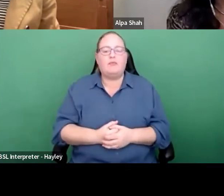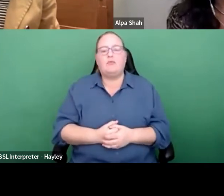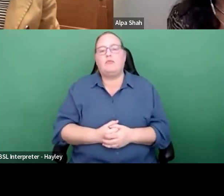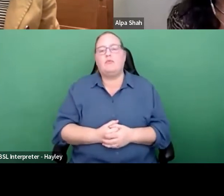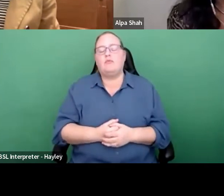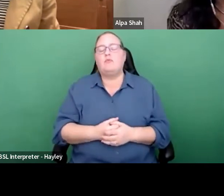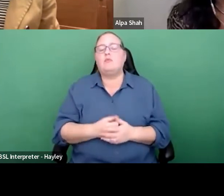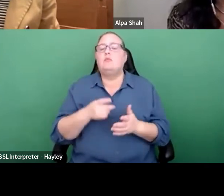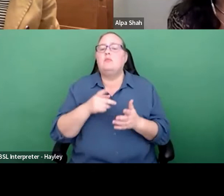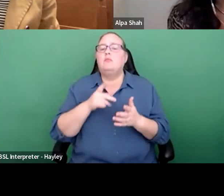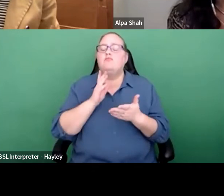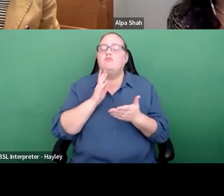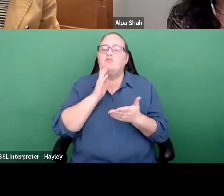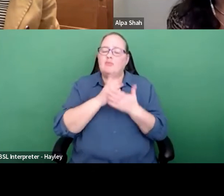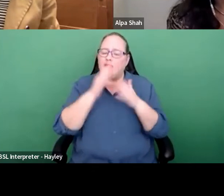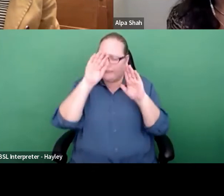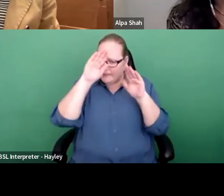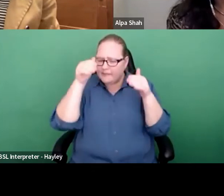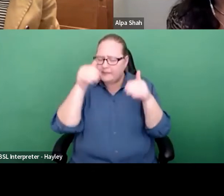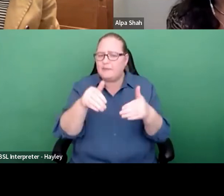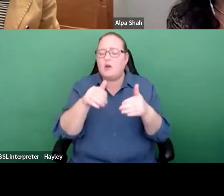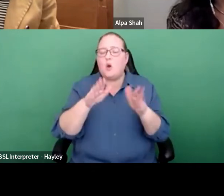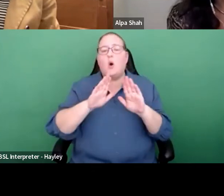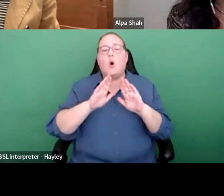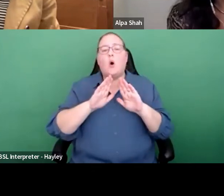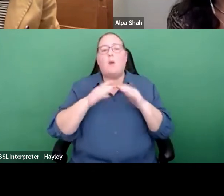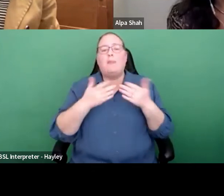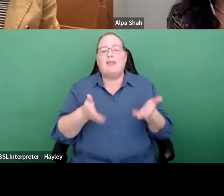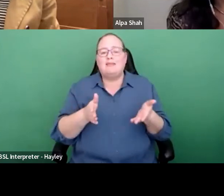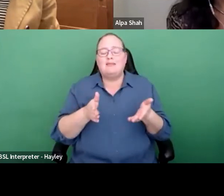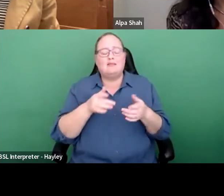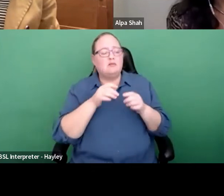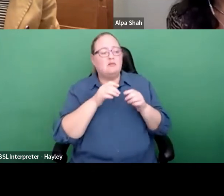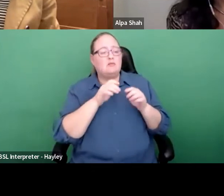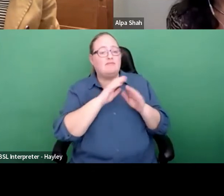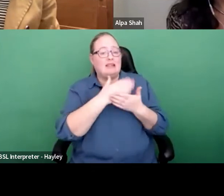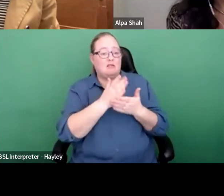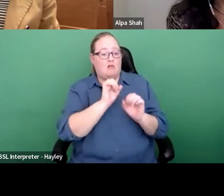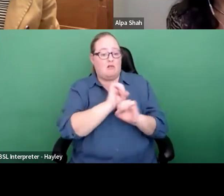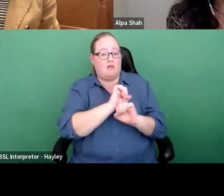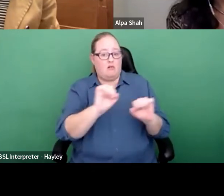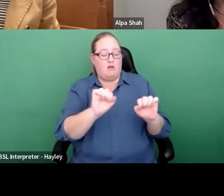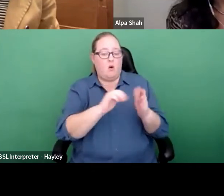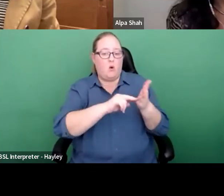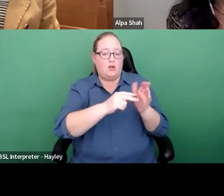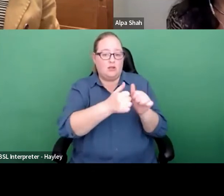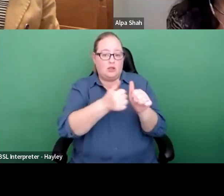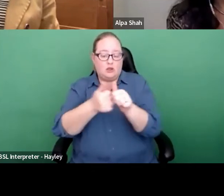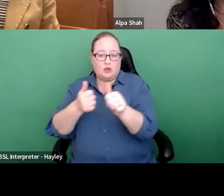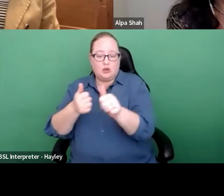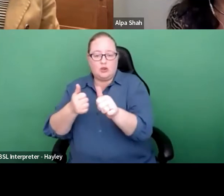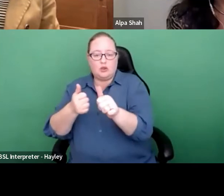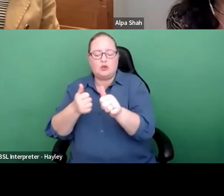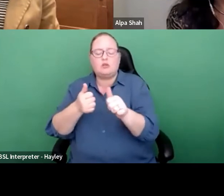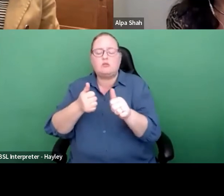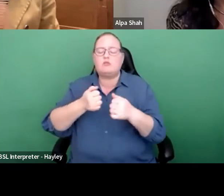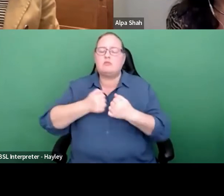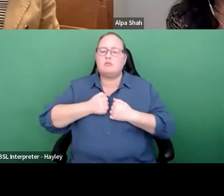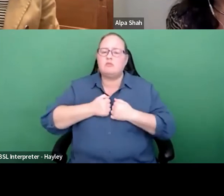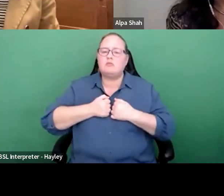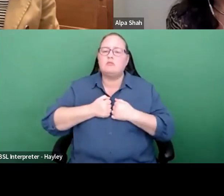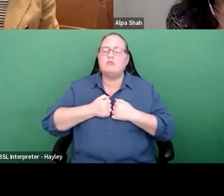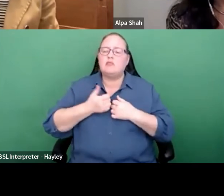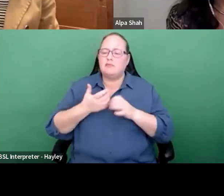organizational cultures in the UK homeless sector, partly because many of my former colleagues in Castlebury observed